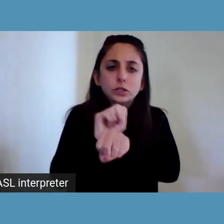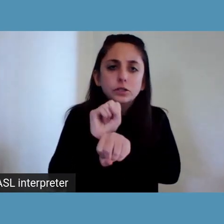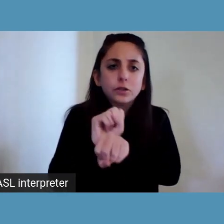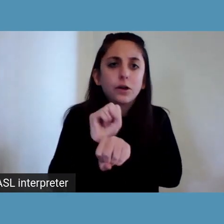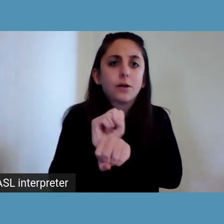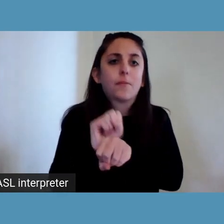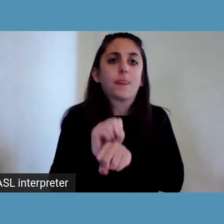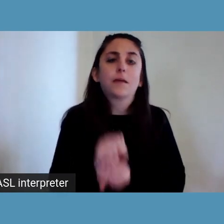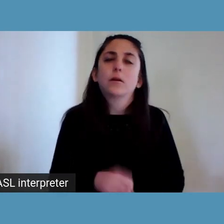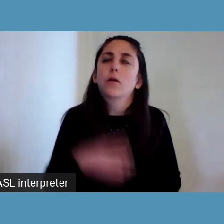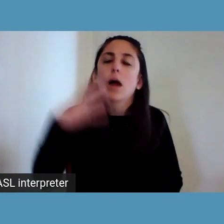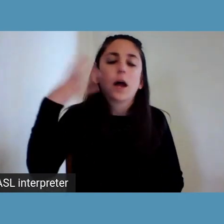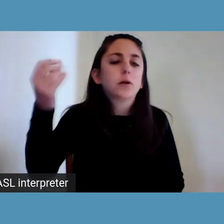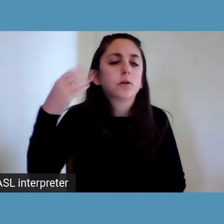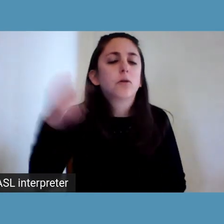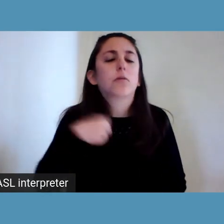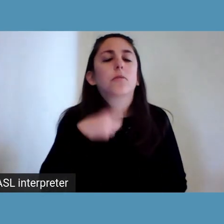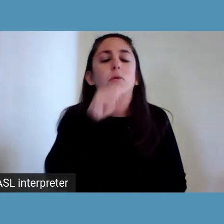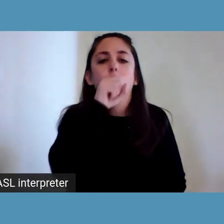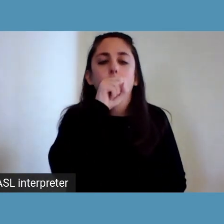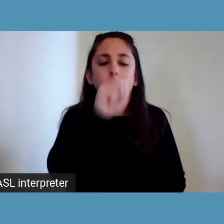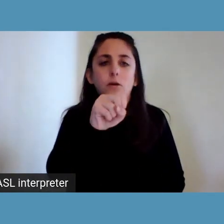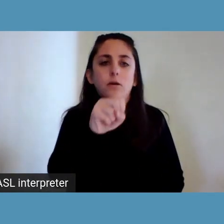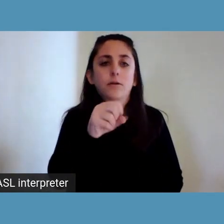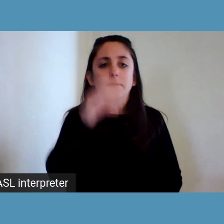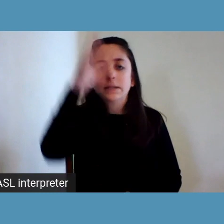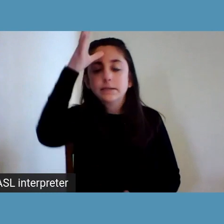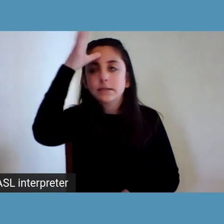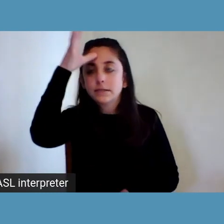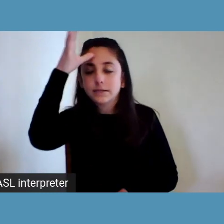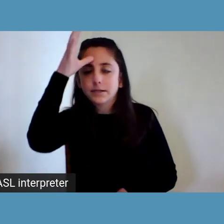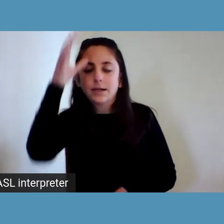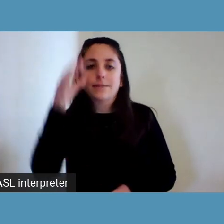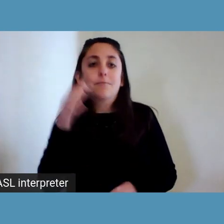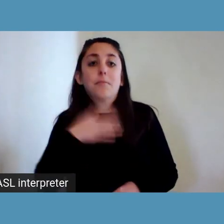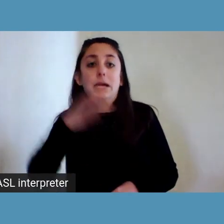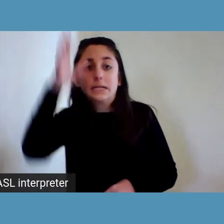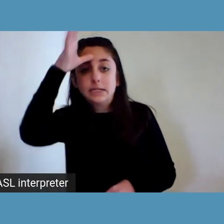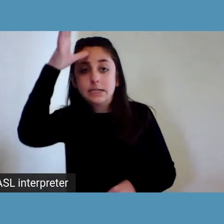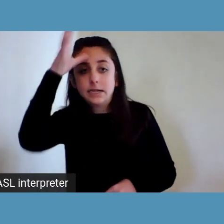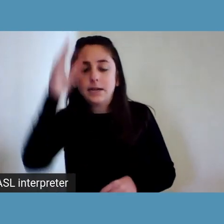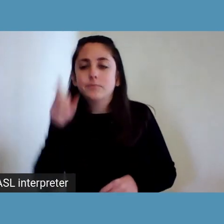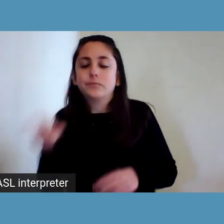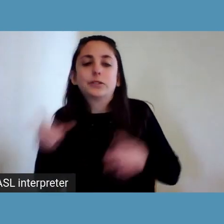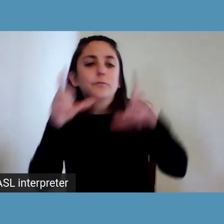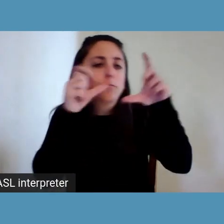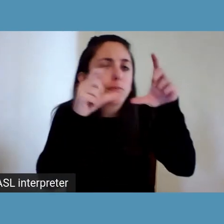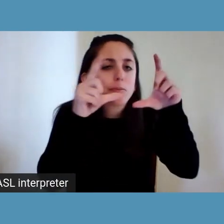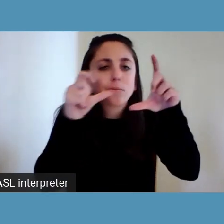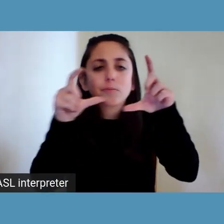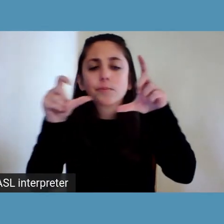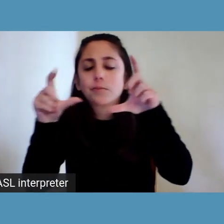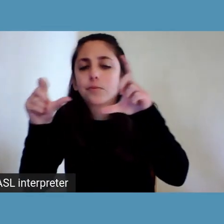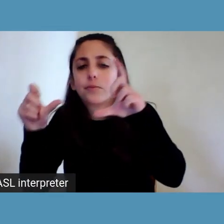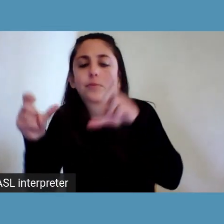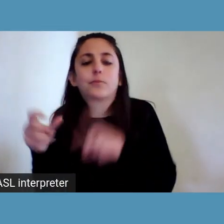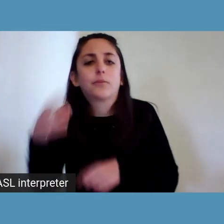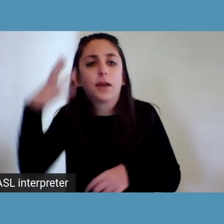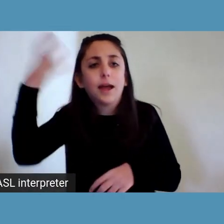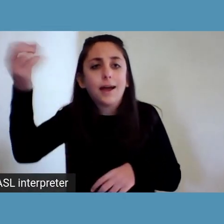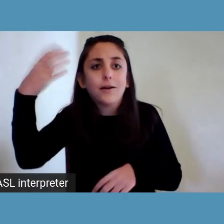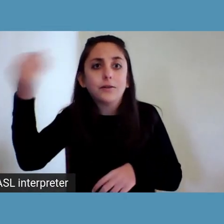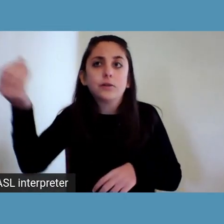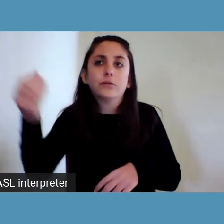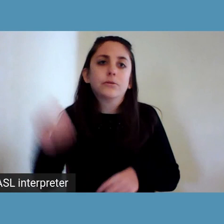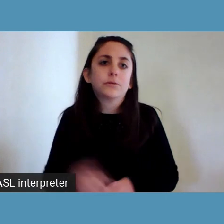nature kid. My dad was a nature writer and photographer for the Des Moines Register, and I am a naturalist in every